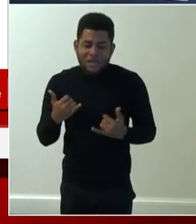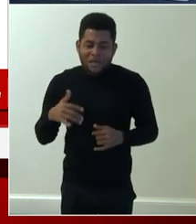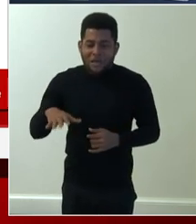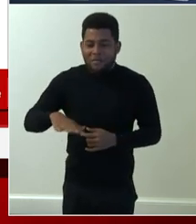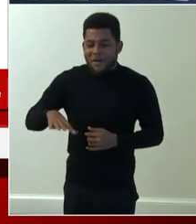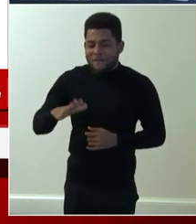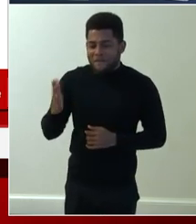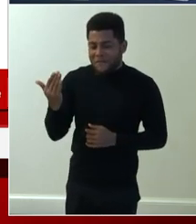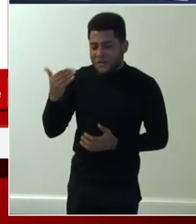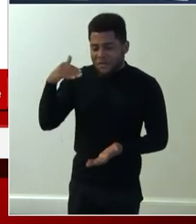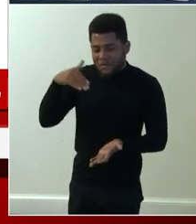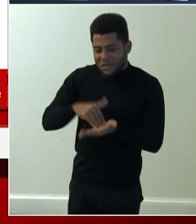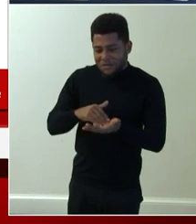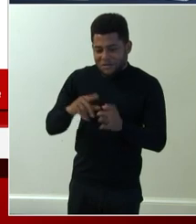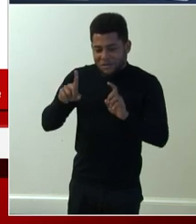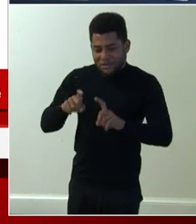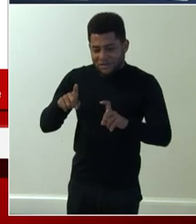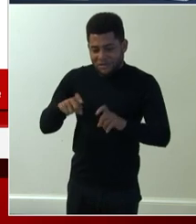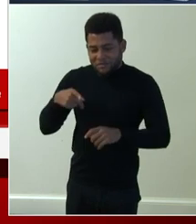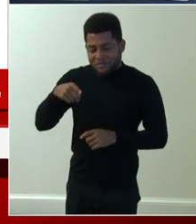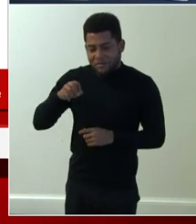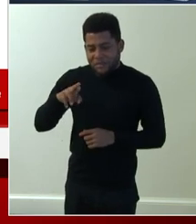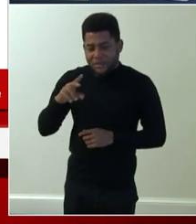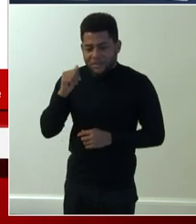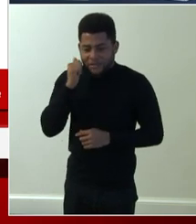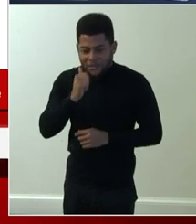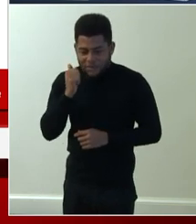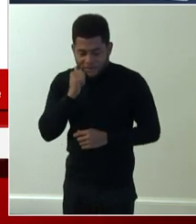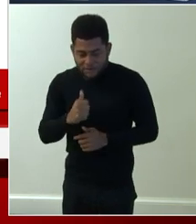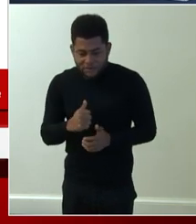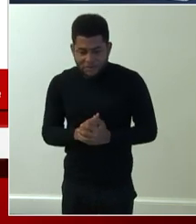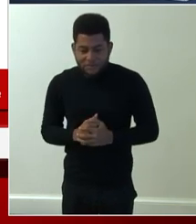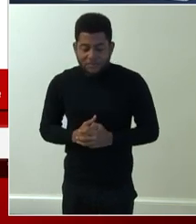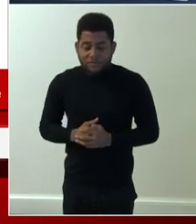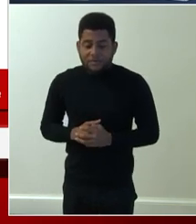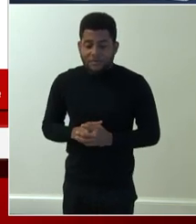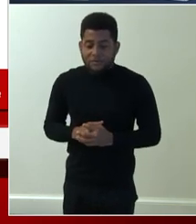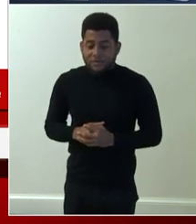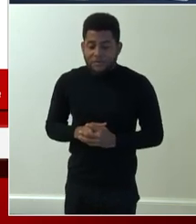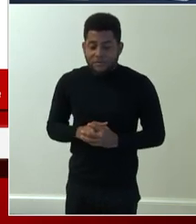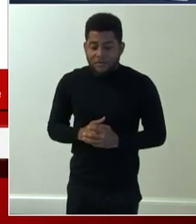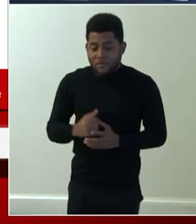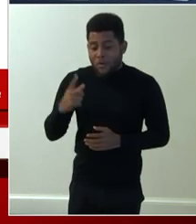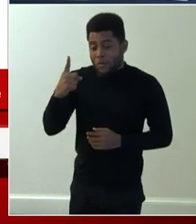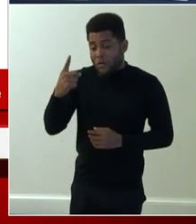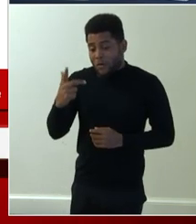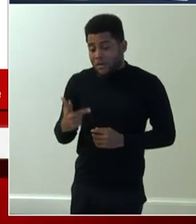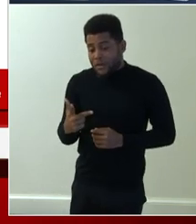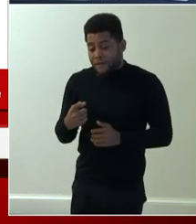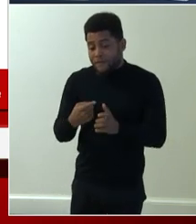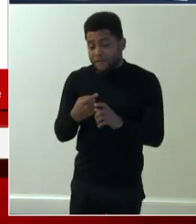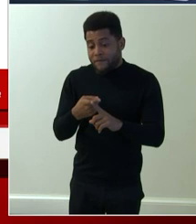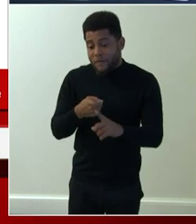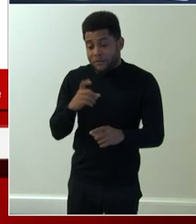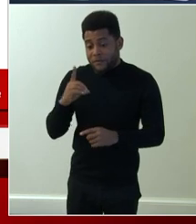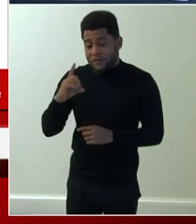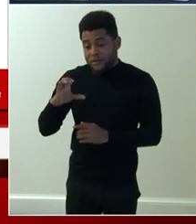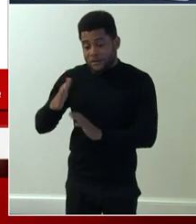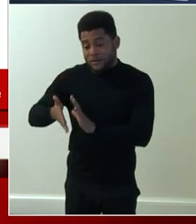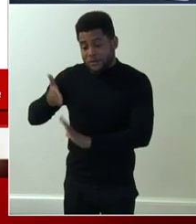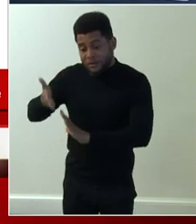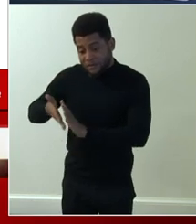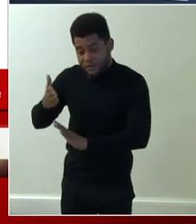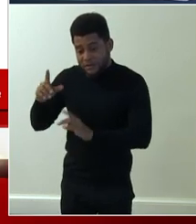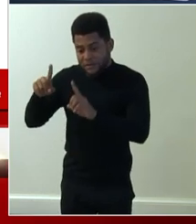day. We are seeing that about a third of those tests come from district-operated public testing sites or Test Yourself DC